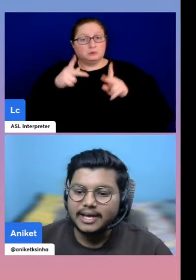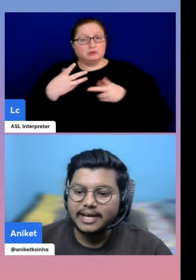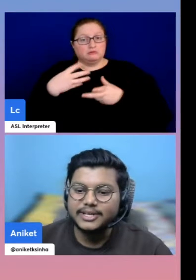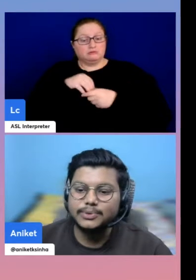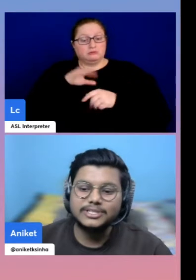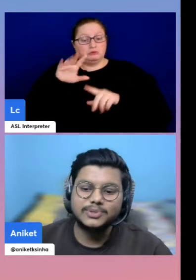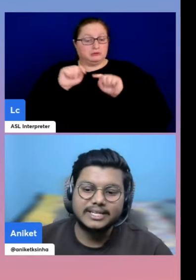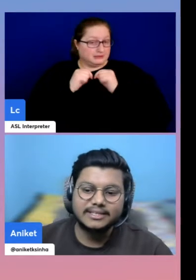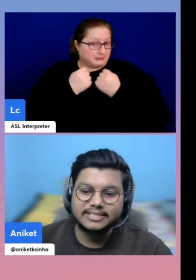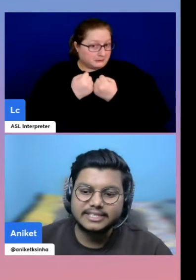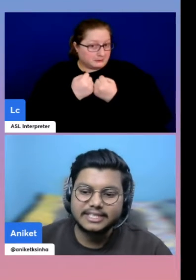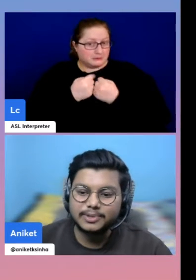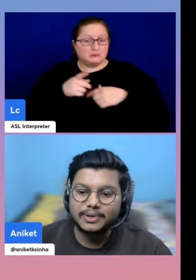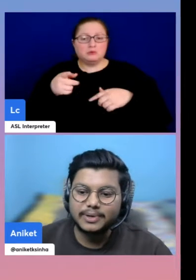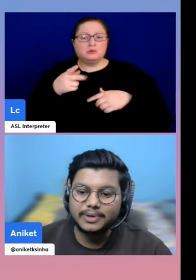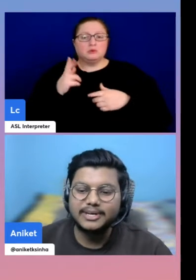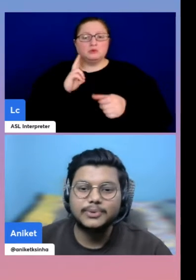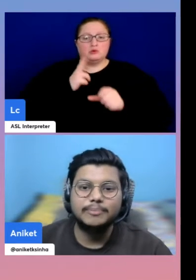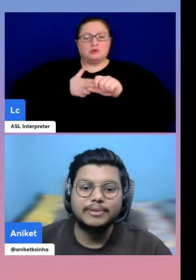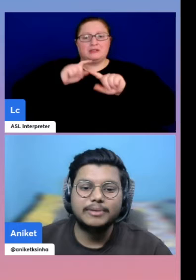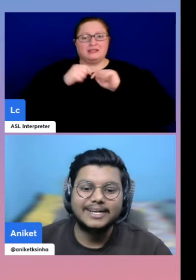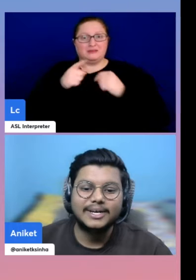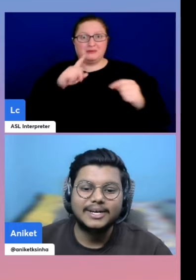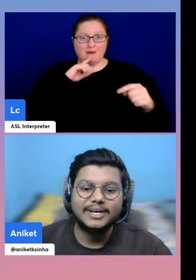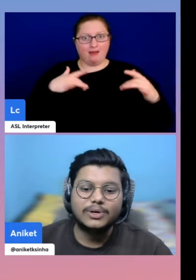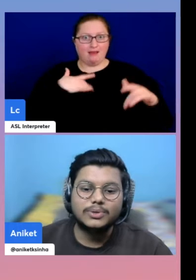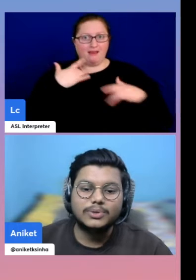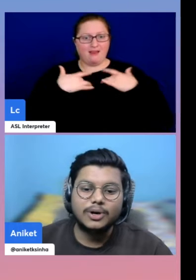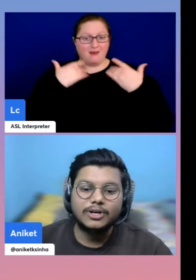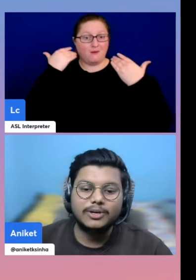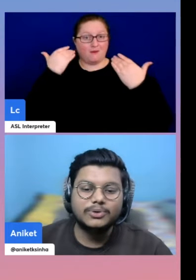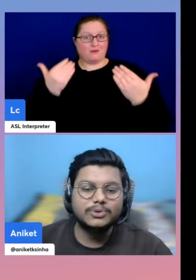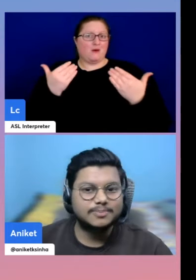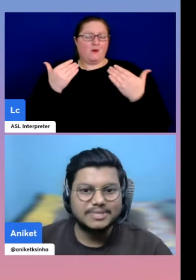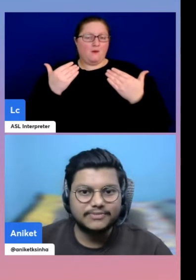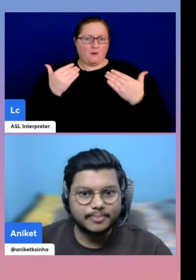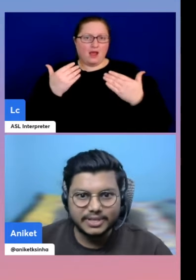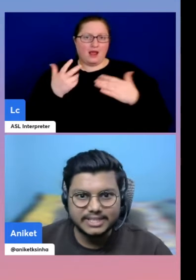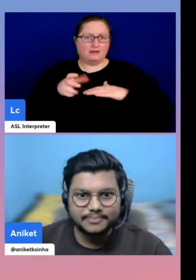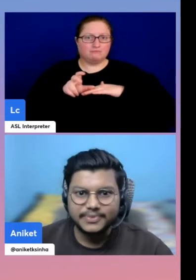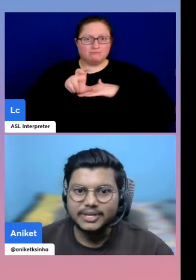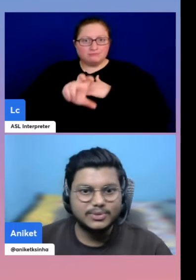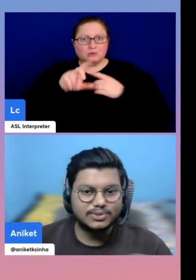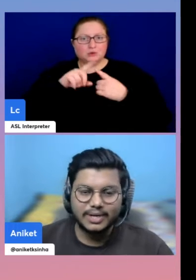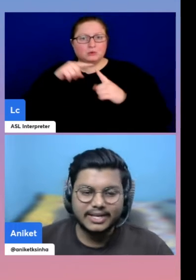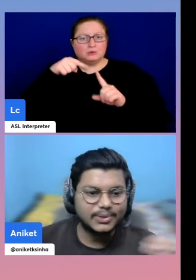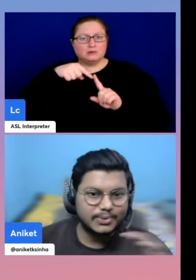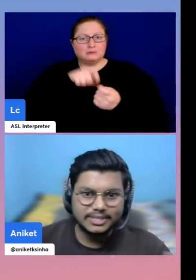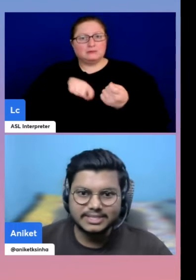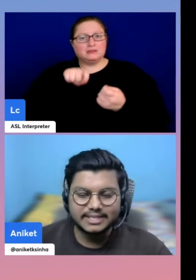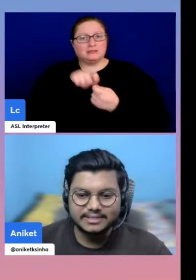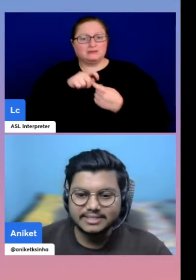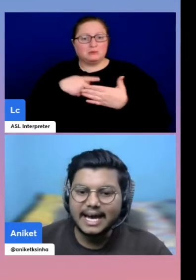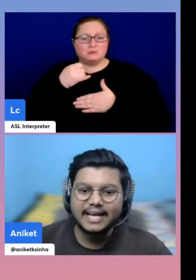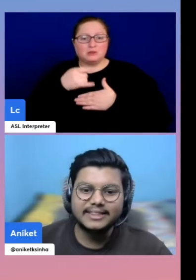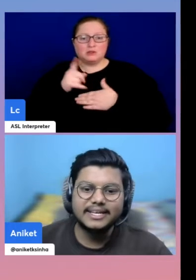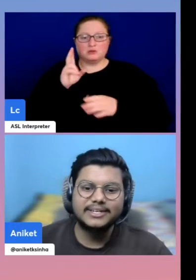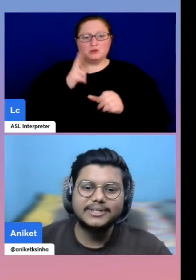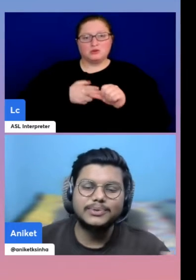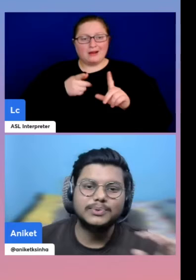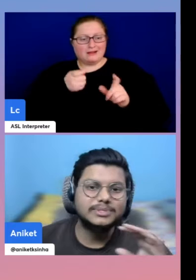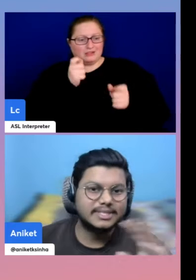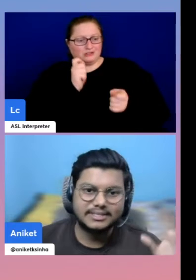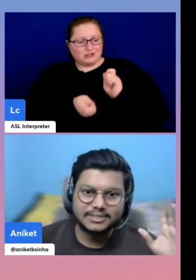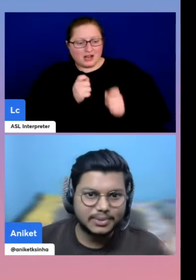okay, and you are joining this team, you are excited to implement or to contribute to this specific project. You join, you do the changes, and